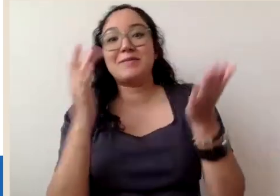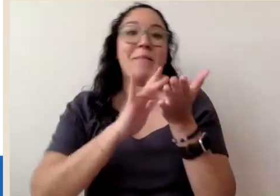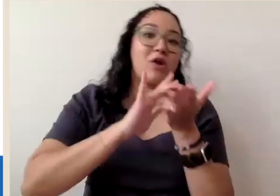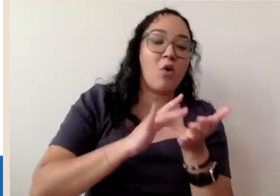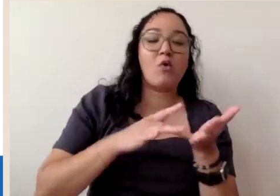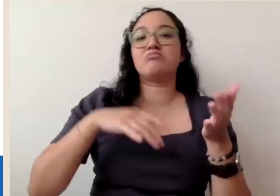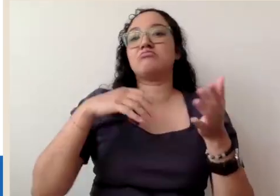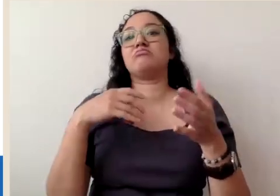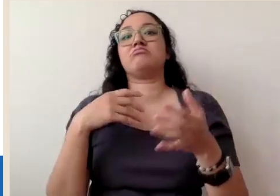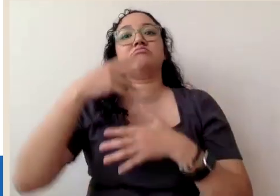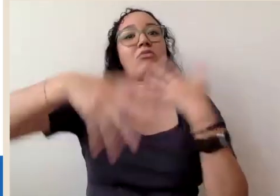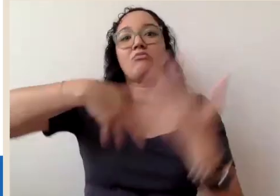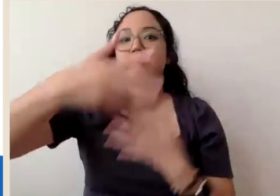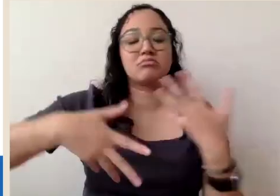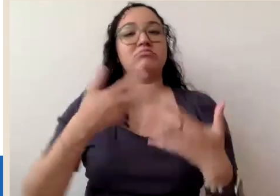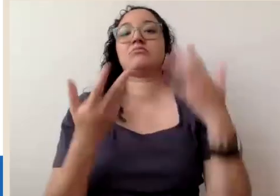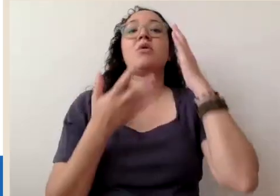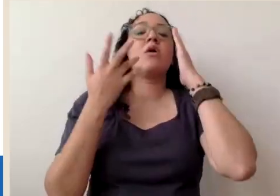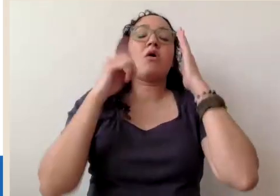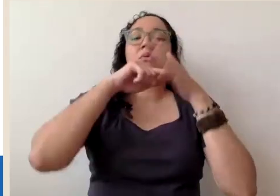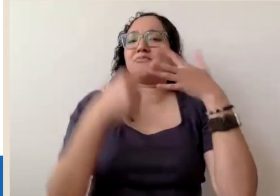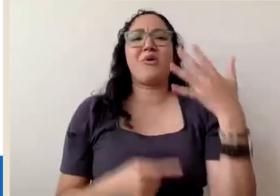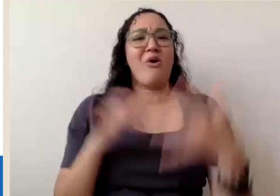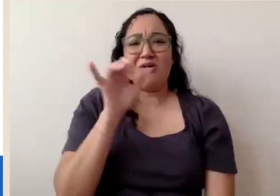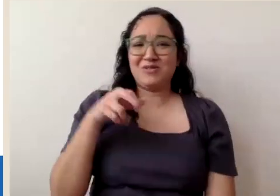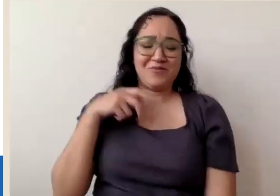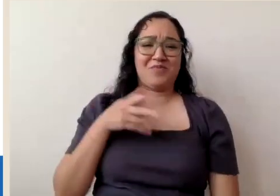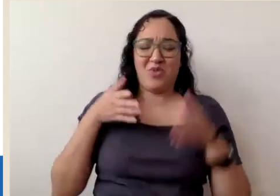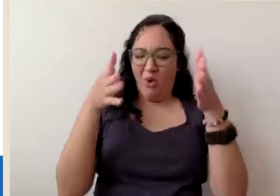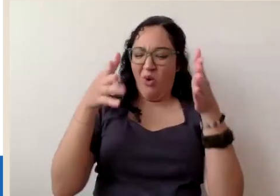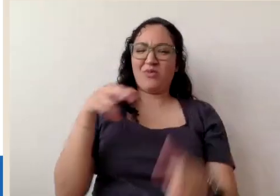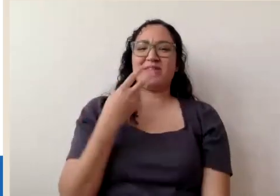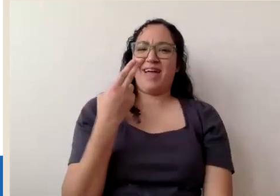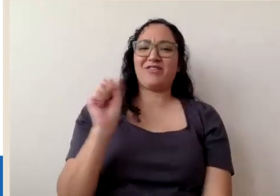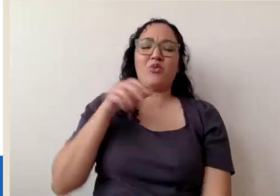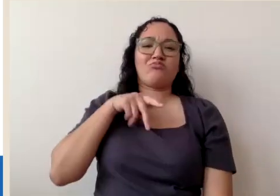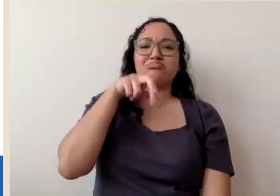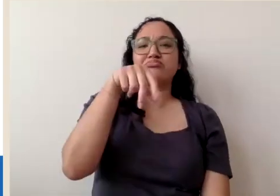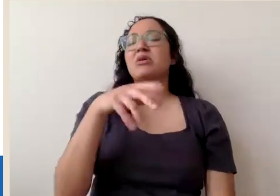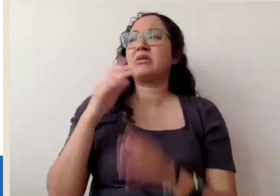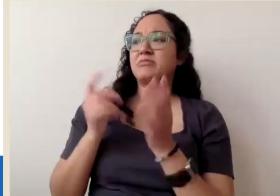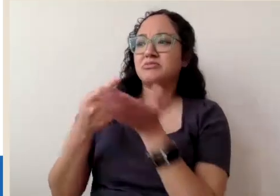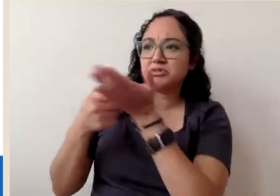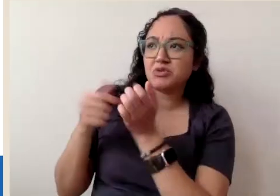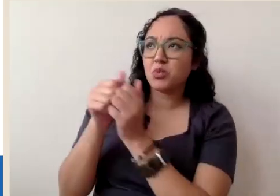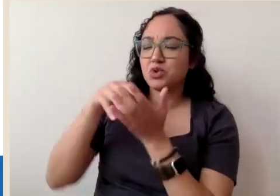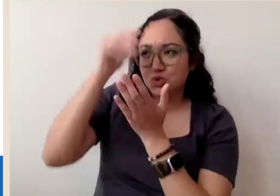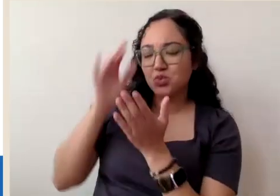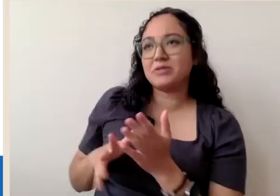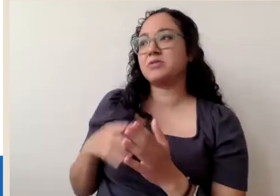services. But as I was walking through the hallways in the high school I was in, and I was talking to students in the high school I was